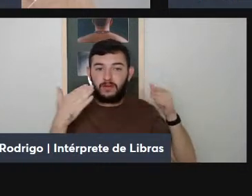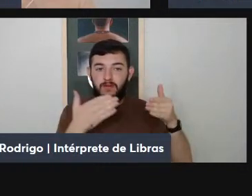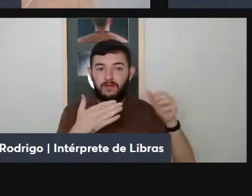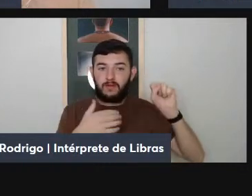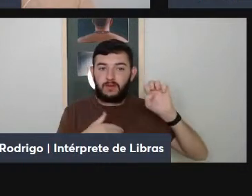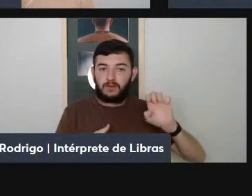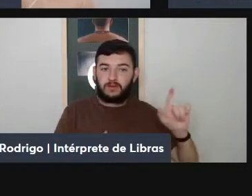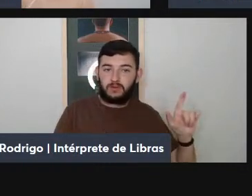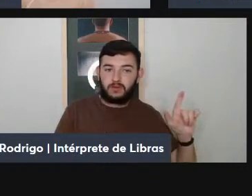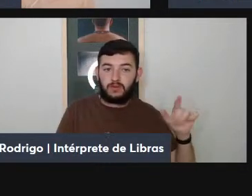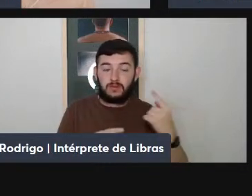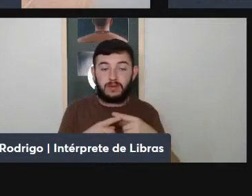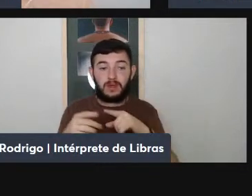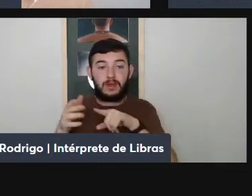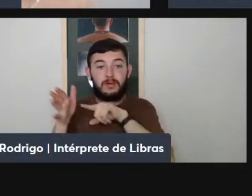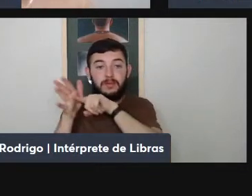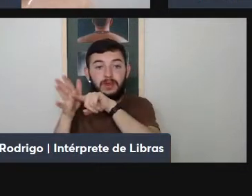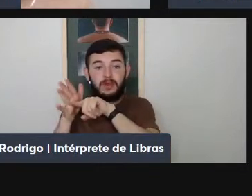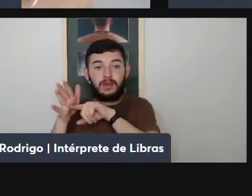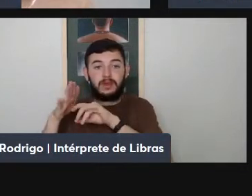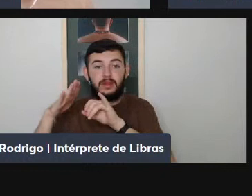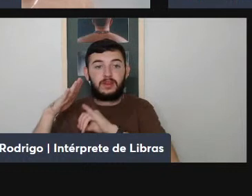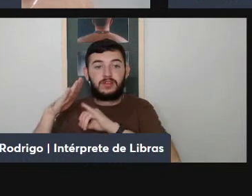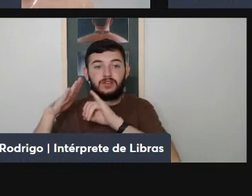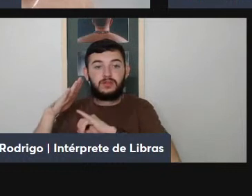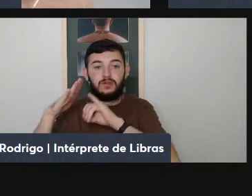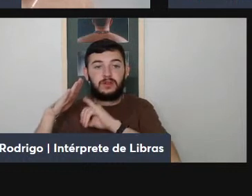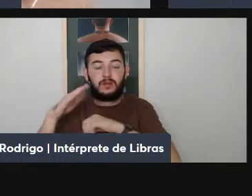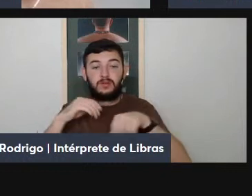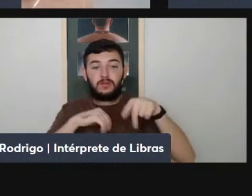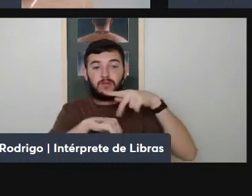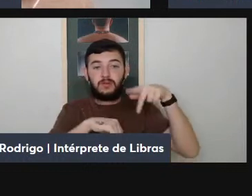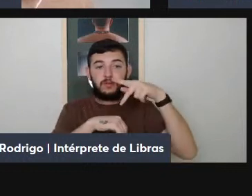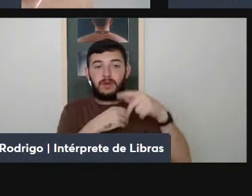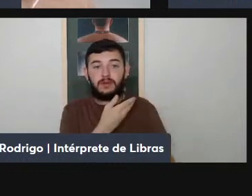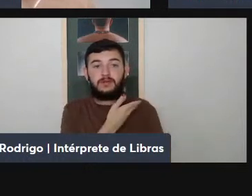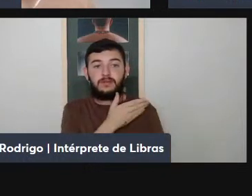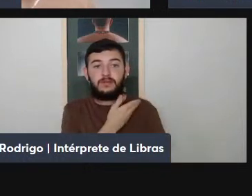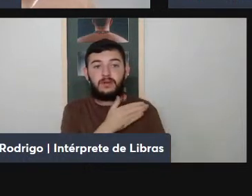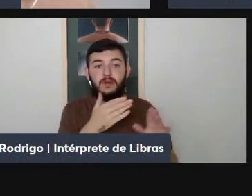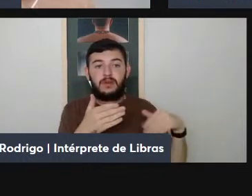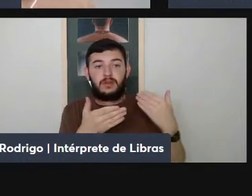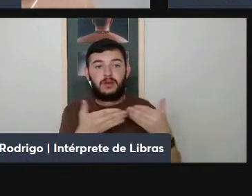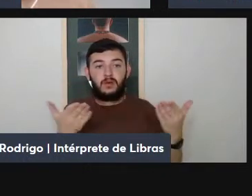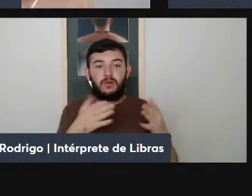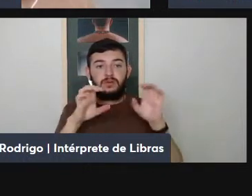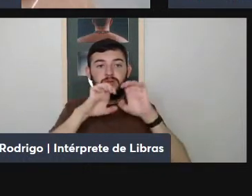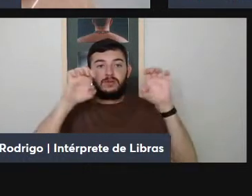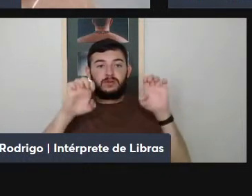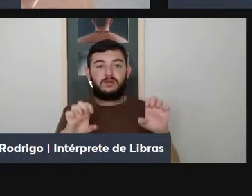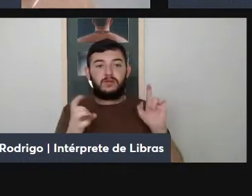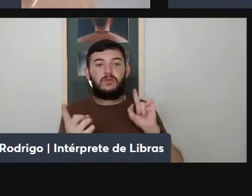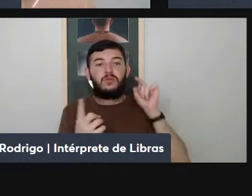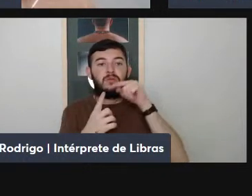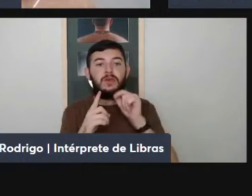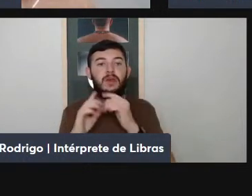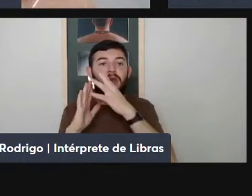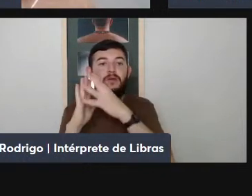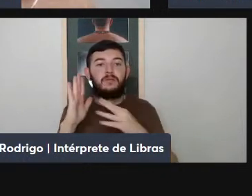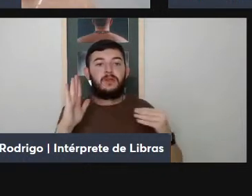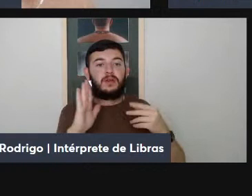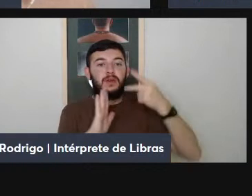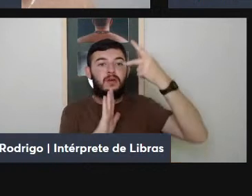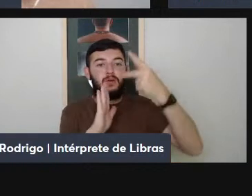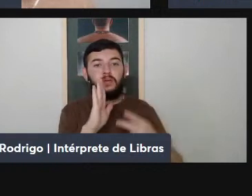de pesquisas da periferia ainda estão estruturadas para replicar o